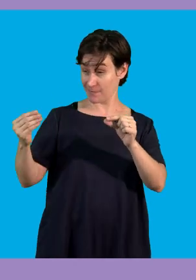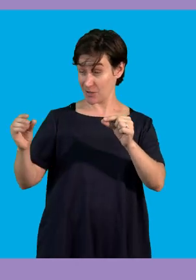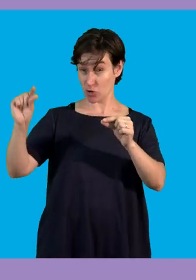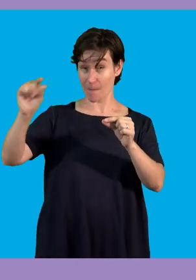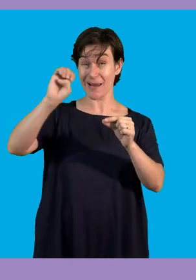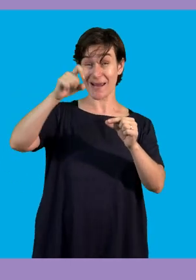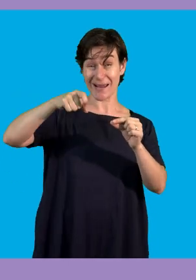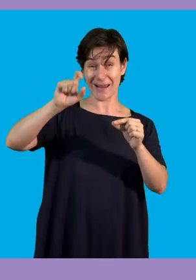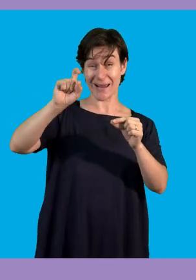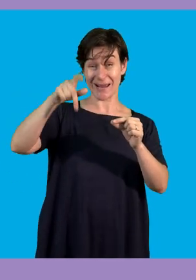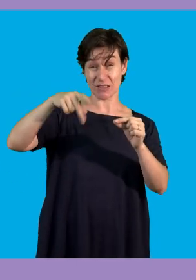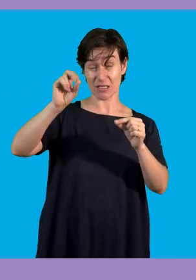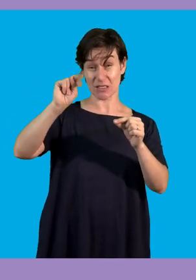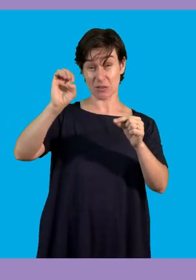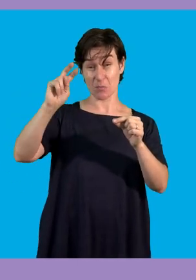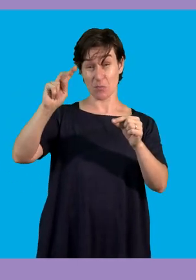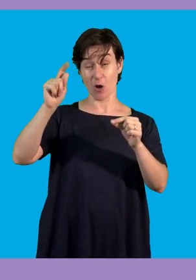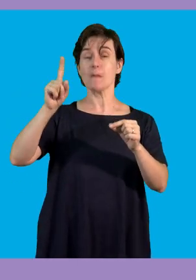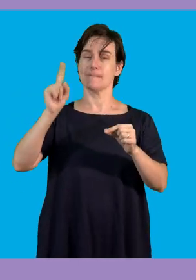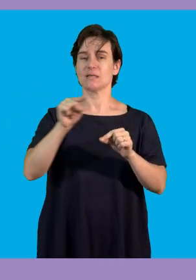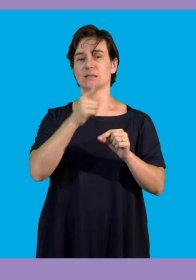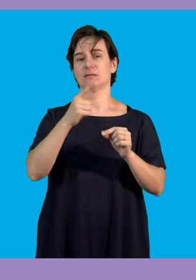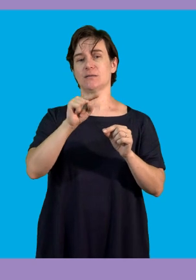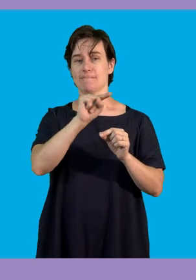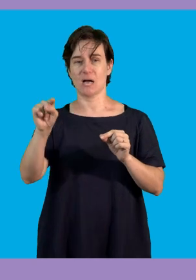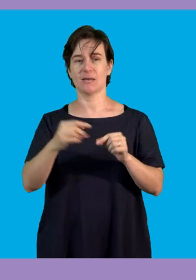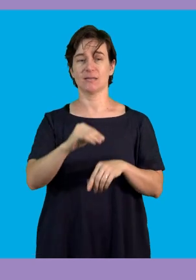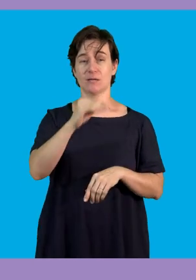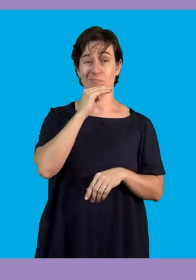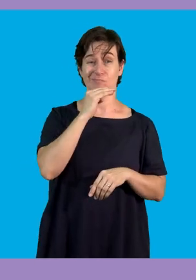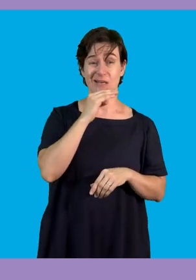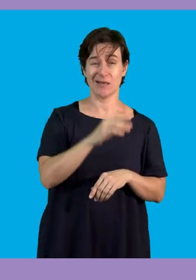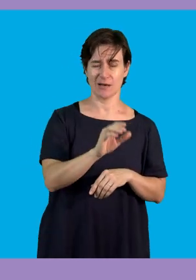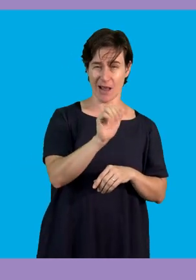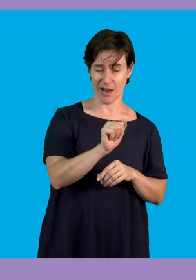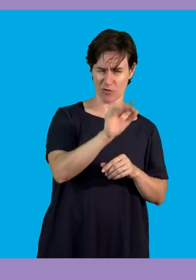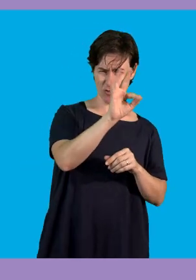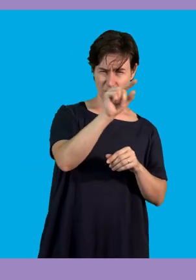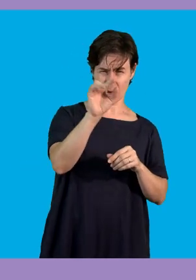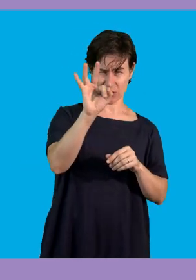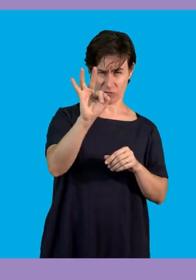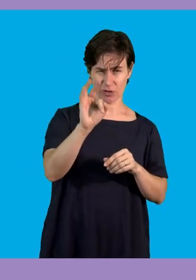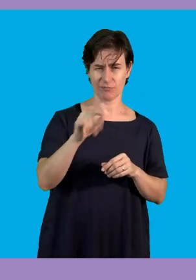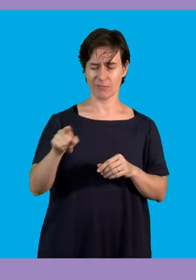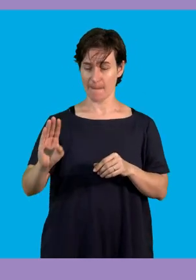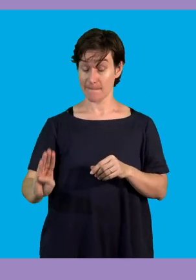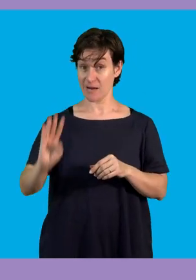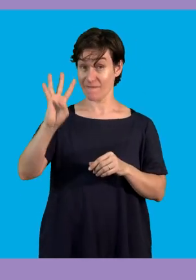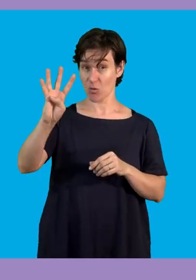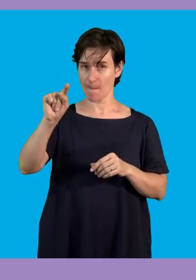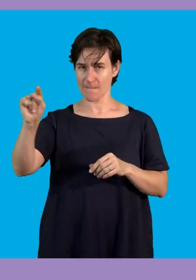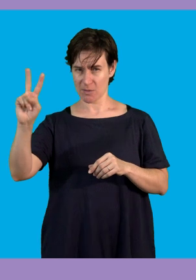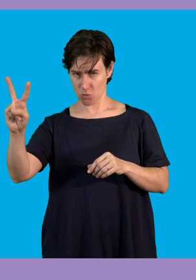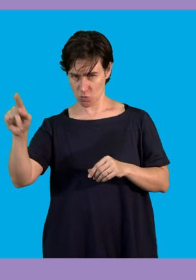be b exponent 4 minus 2, which would give us 3. A to